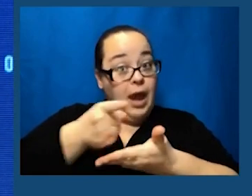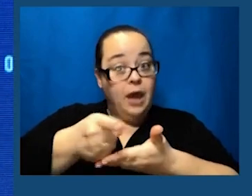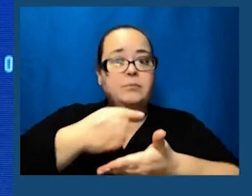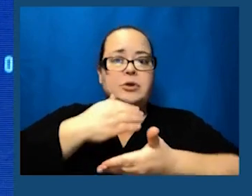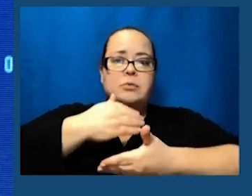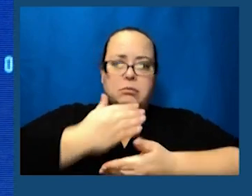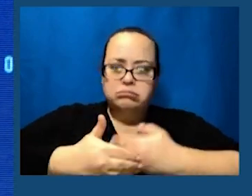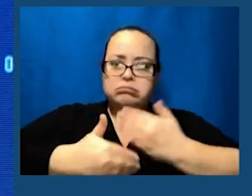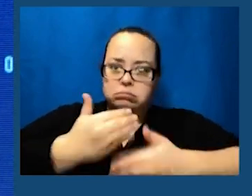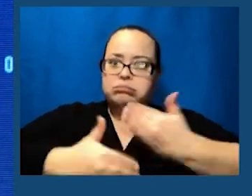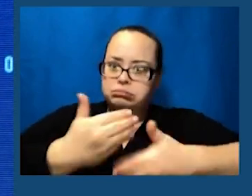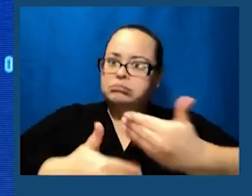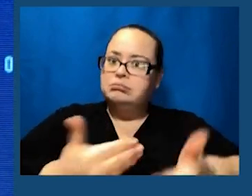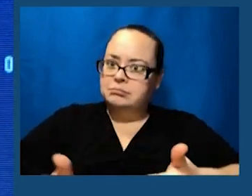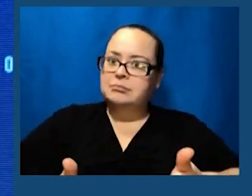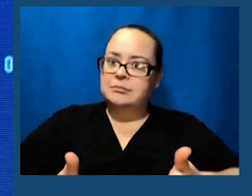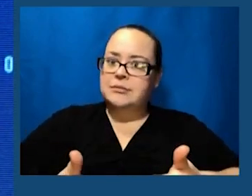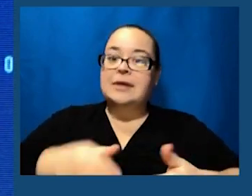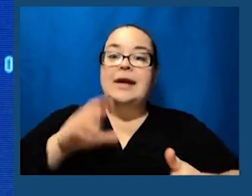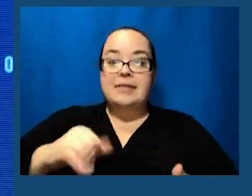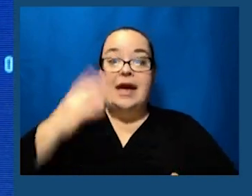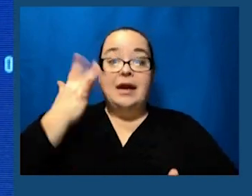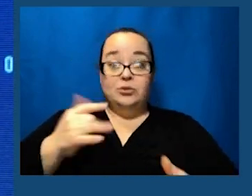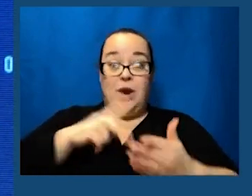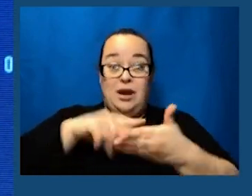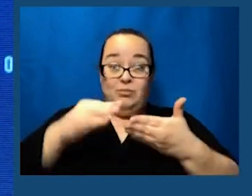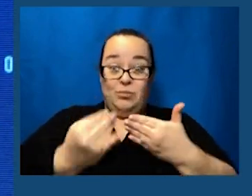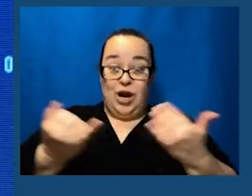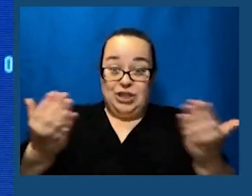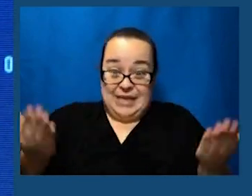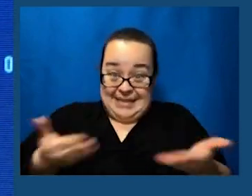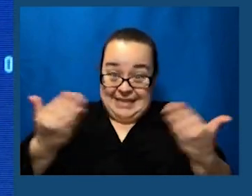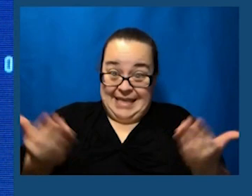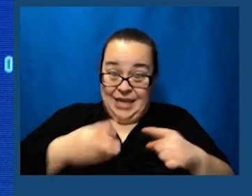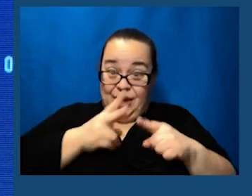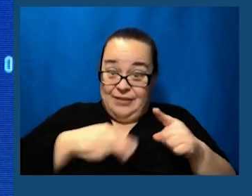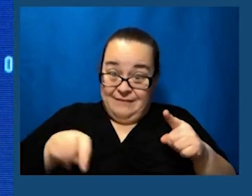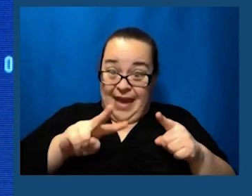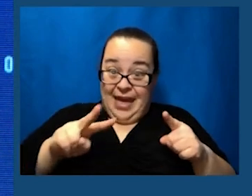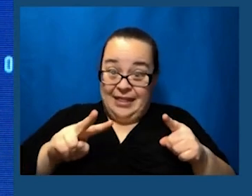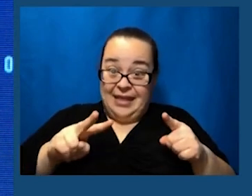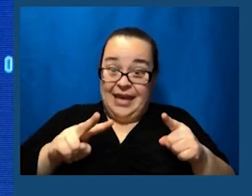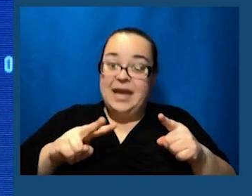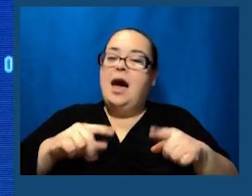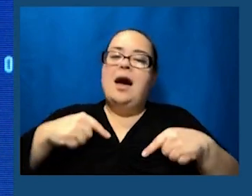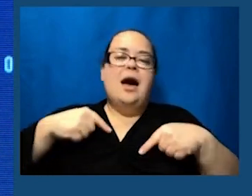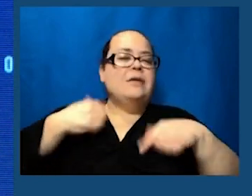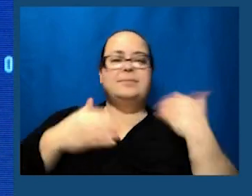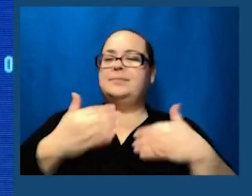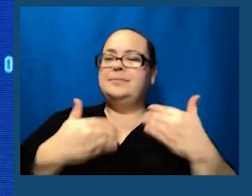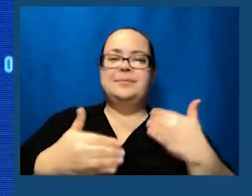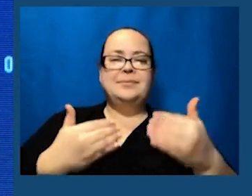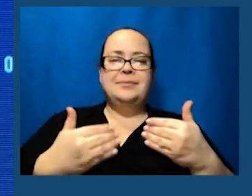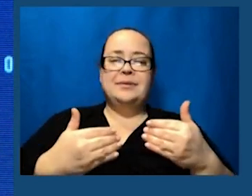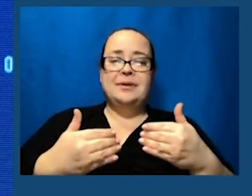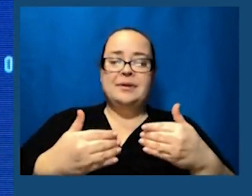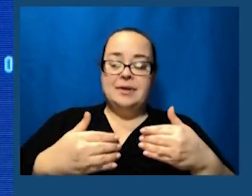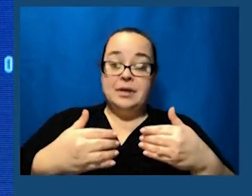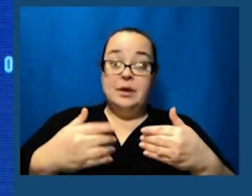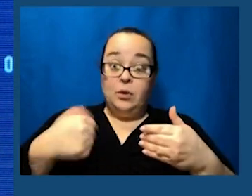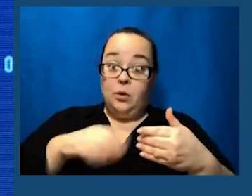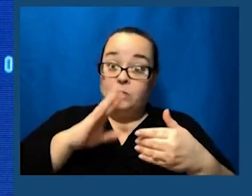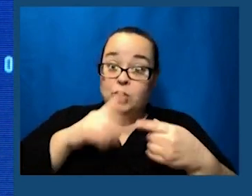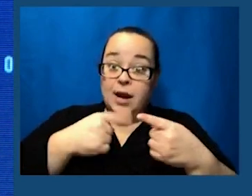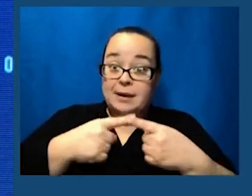is why the projects in Mohawk Valley have been hitting the ground running, especially when we talk about the projects that are happening in